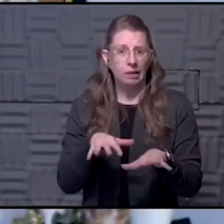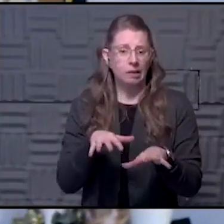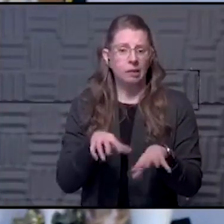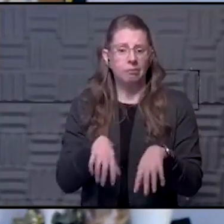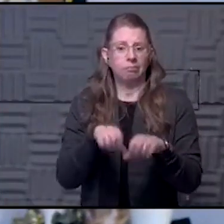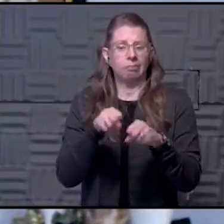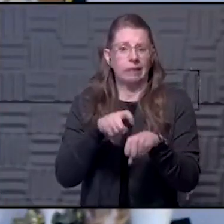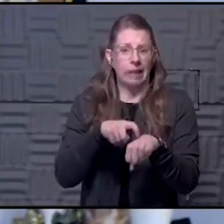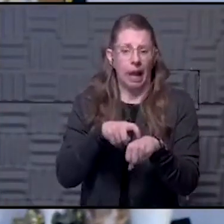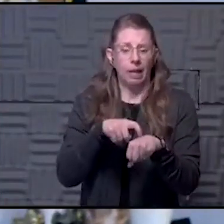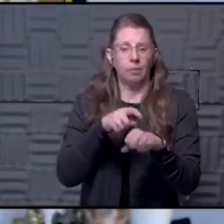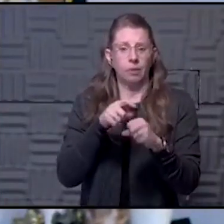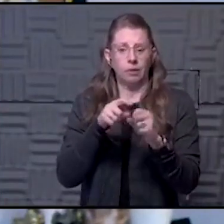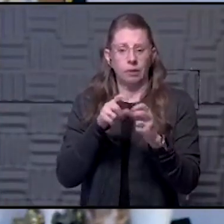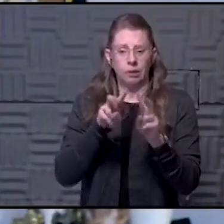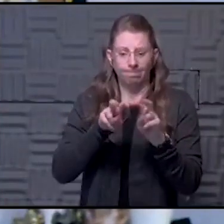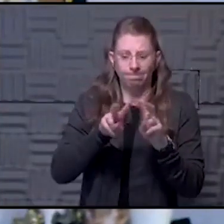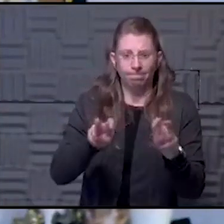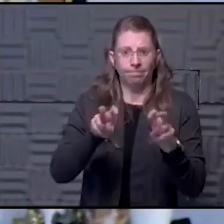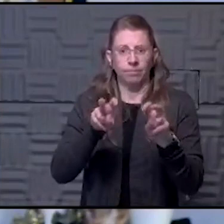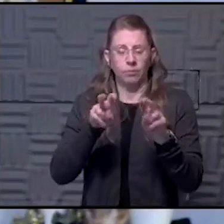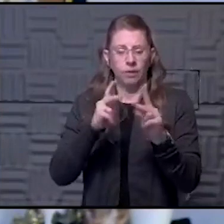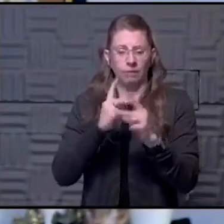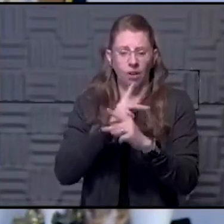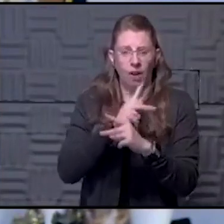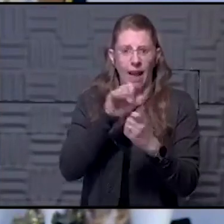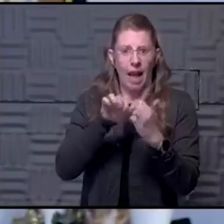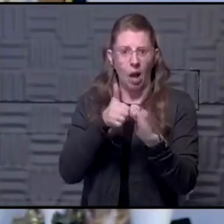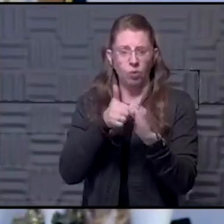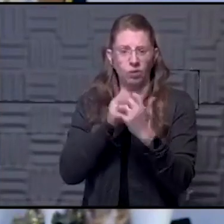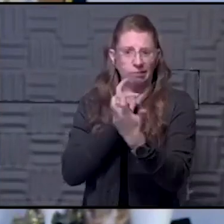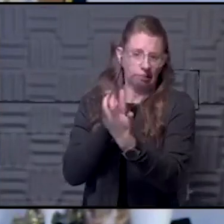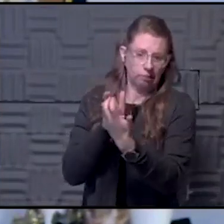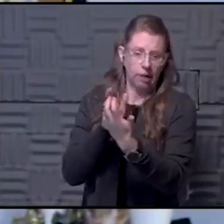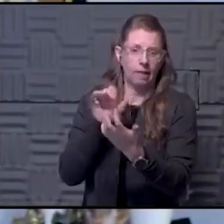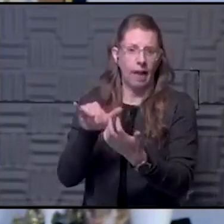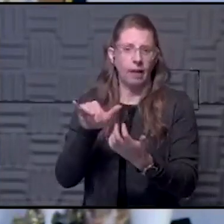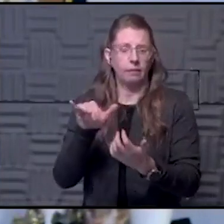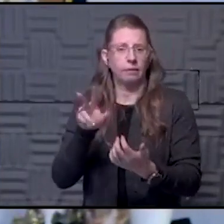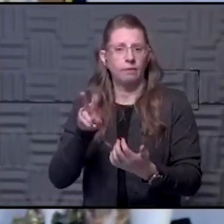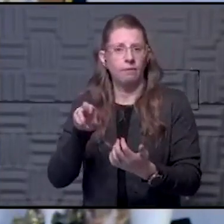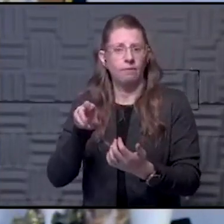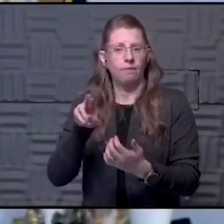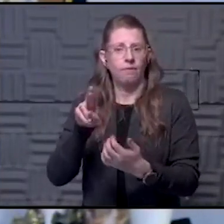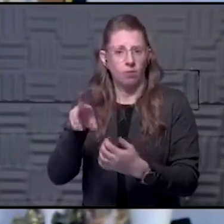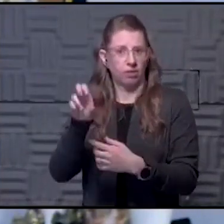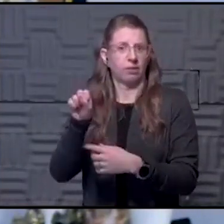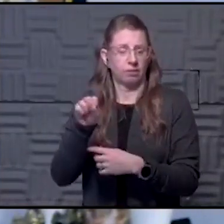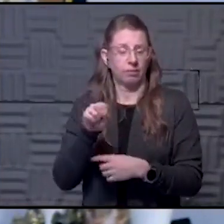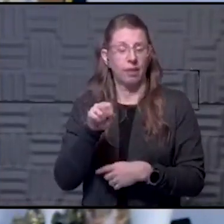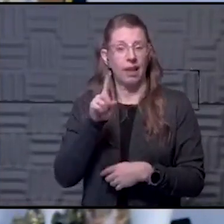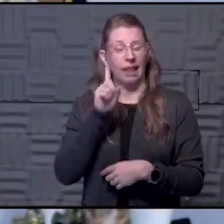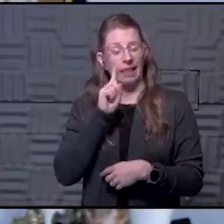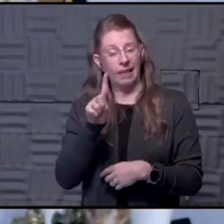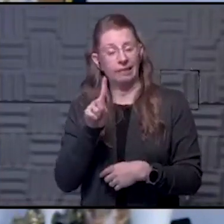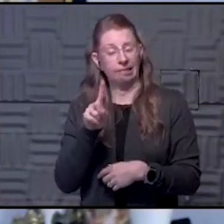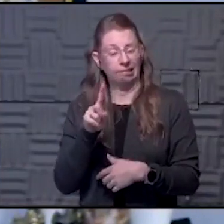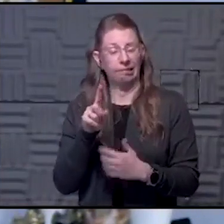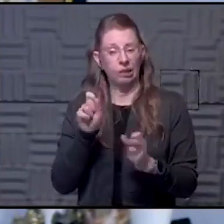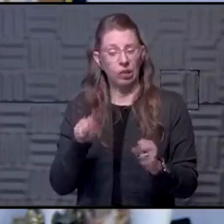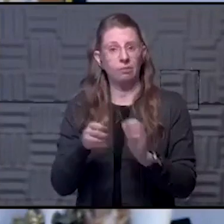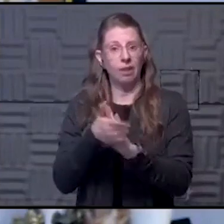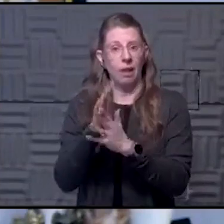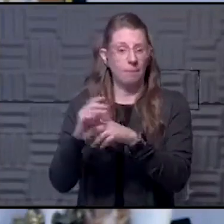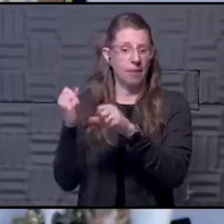that vaccine. I think it does have a high likelihood of becoming one of the dominant strains in the